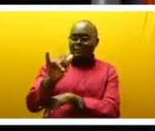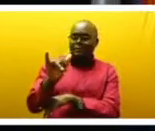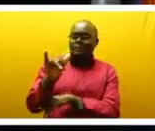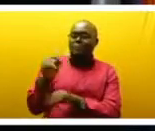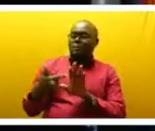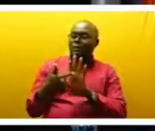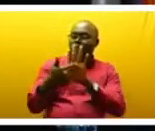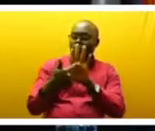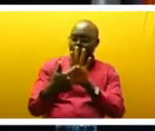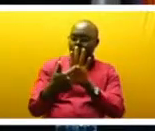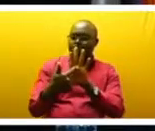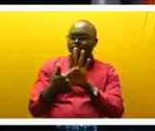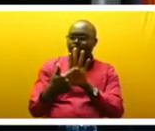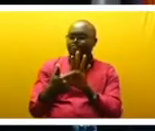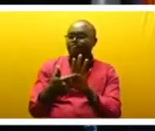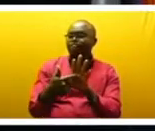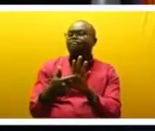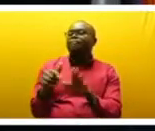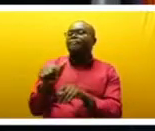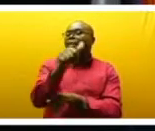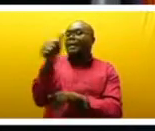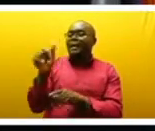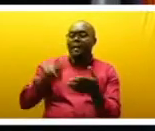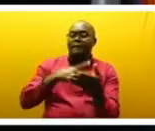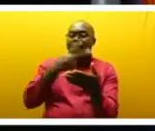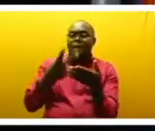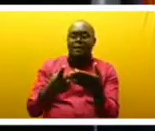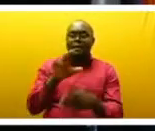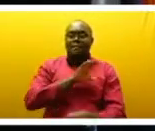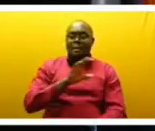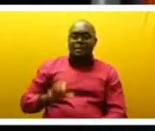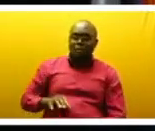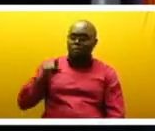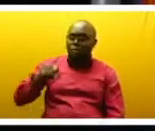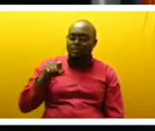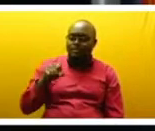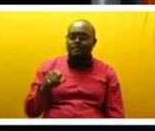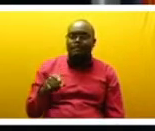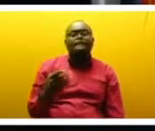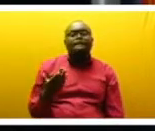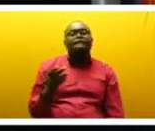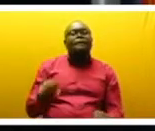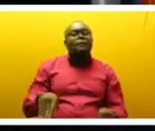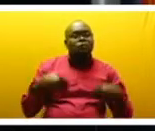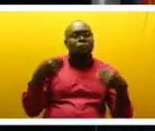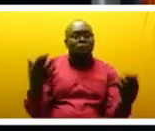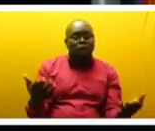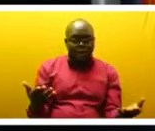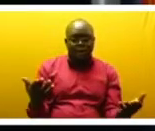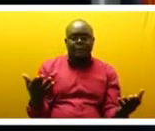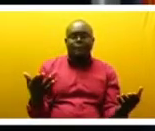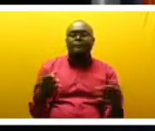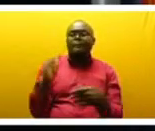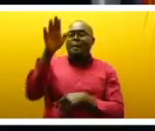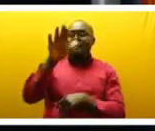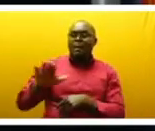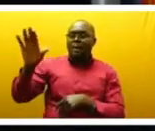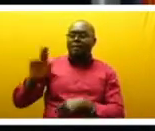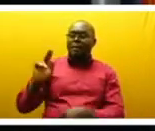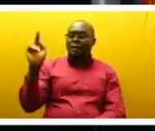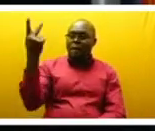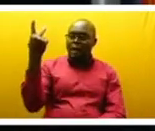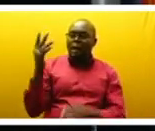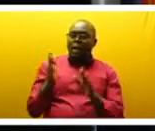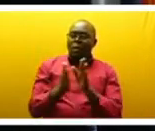out that amongst the other failures by this commission was to provide the Parliament of Kenya